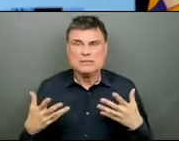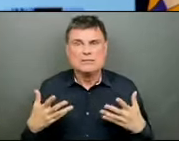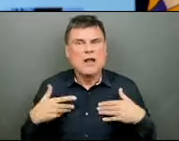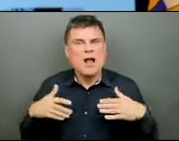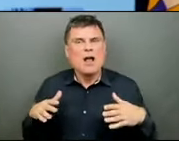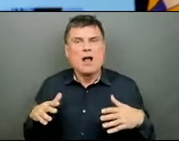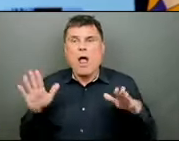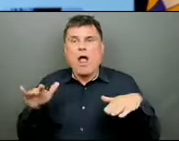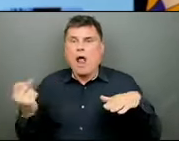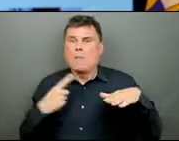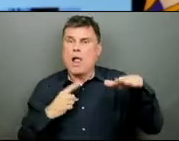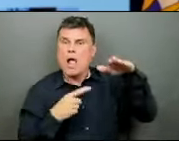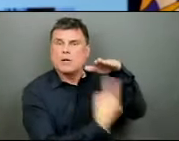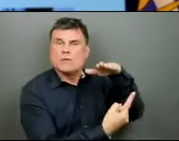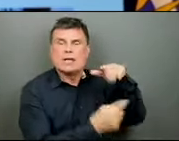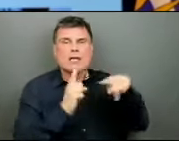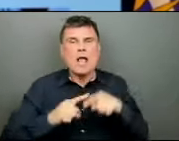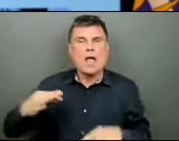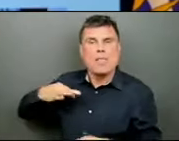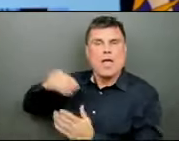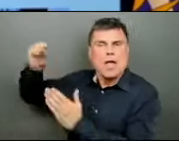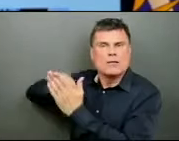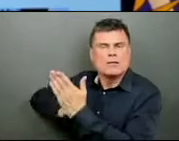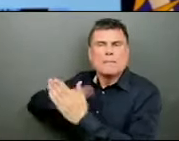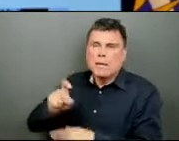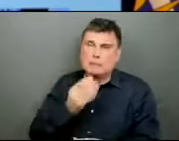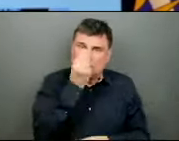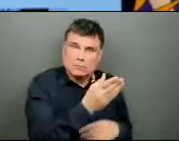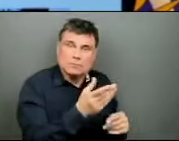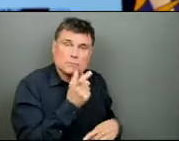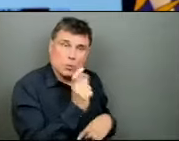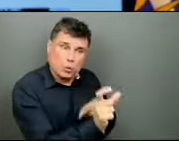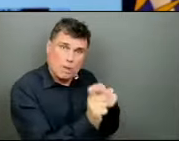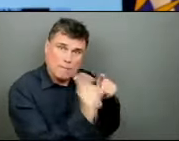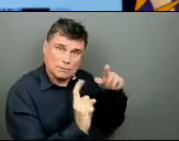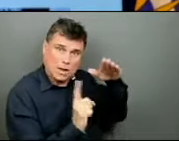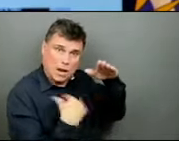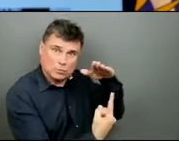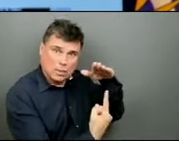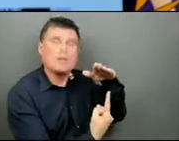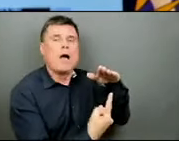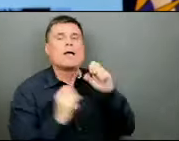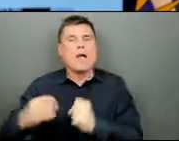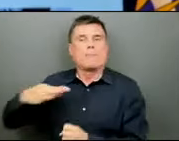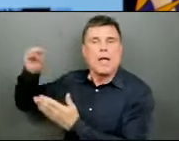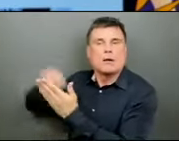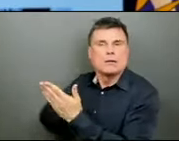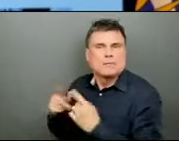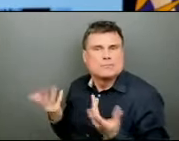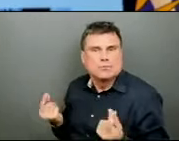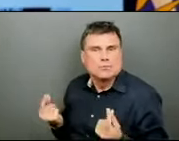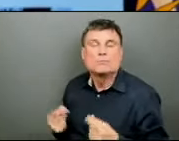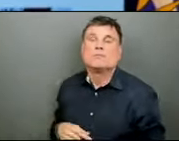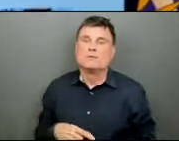so therefore, again, don't qualify. Yeah. Well, thank you, Richard. There's a whole host of different categories in that question, so it's challenging for me to give